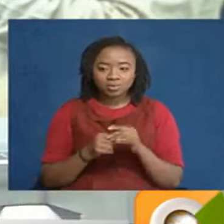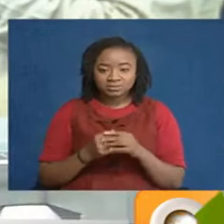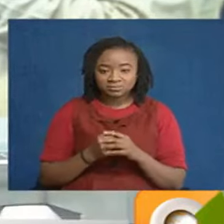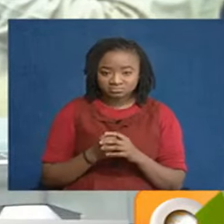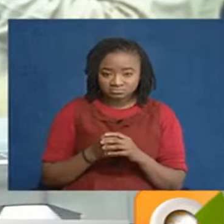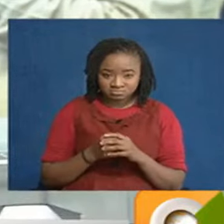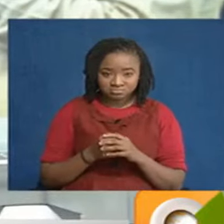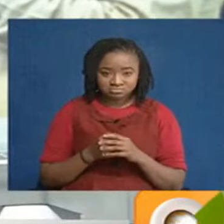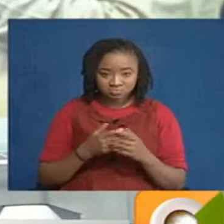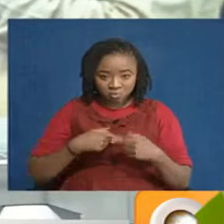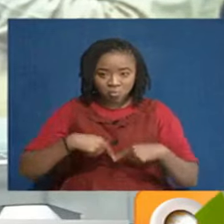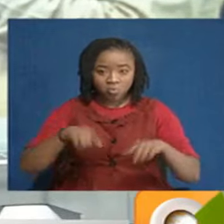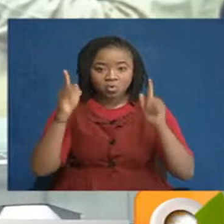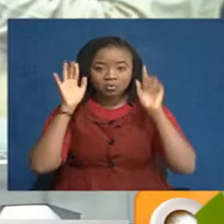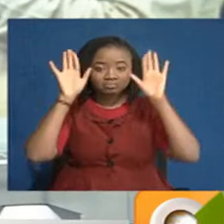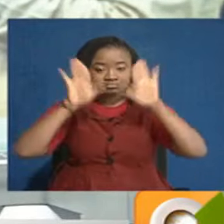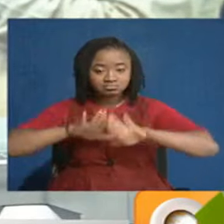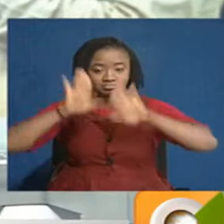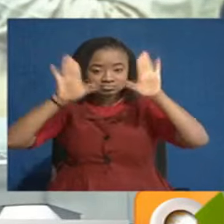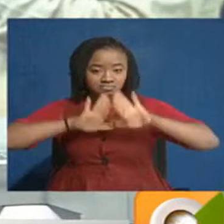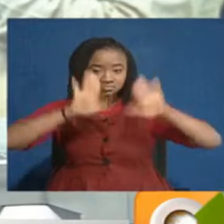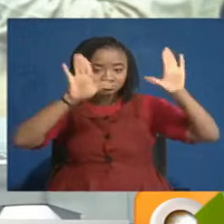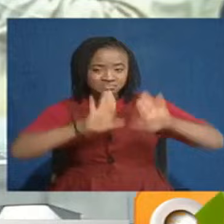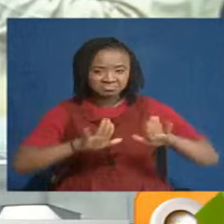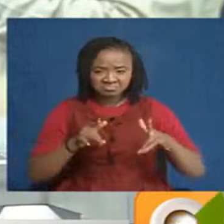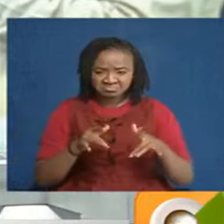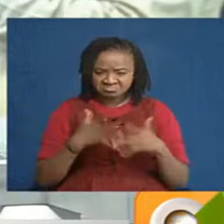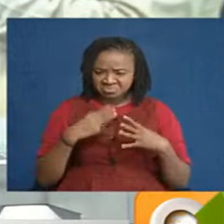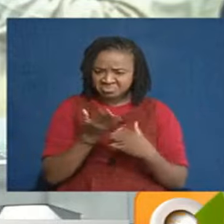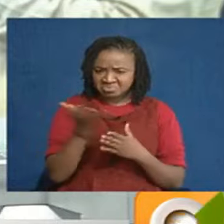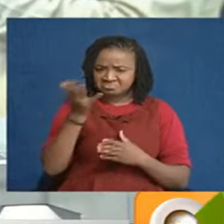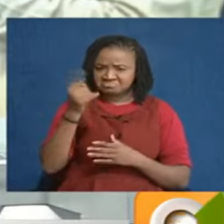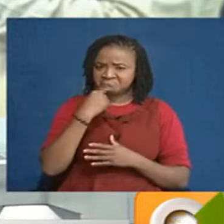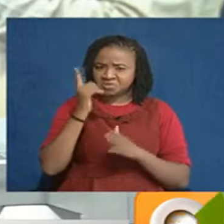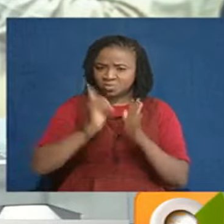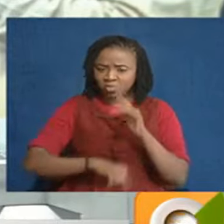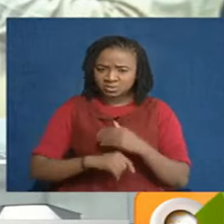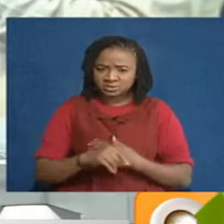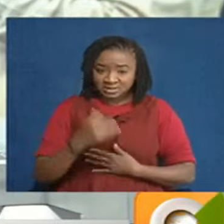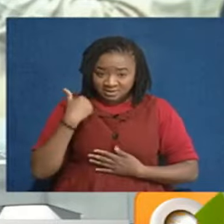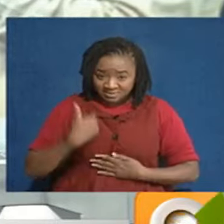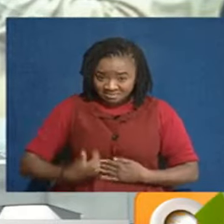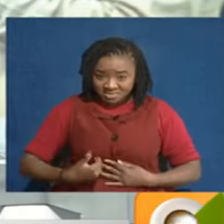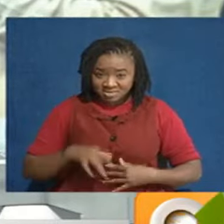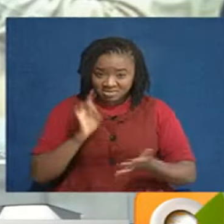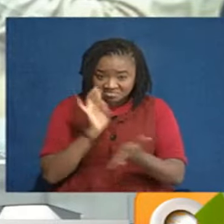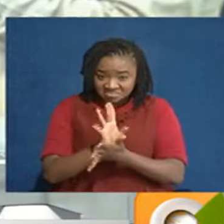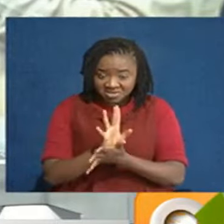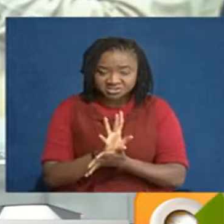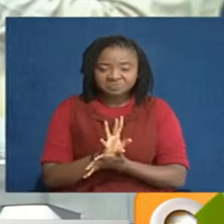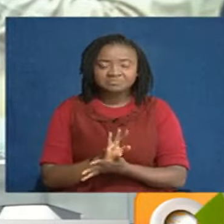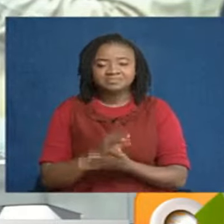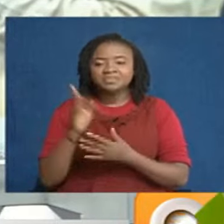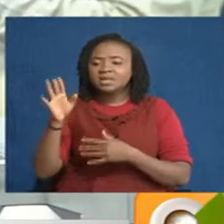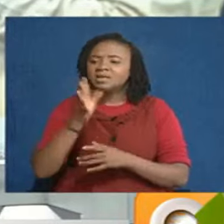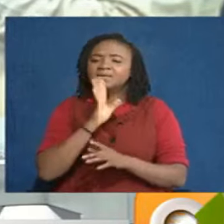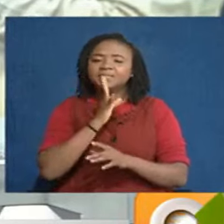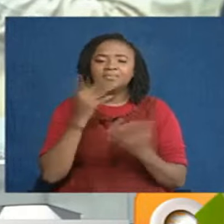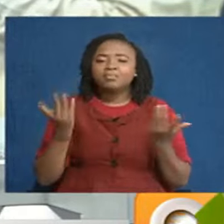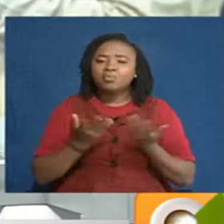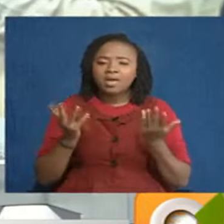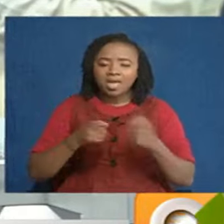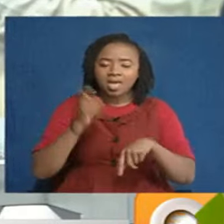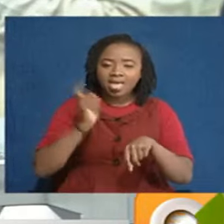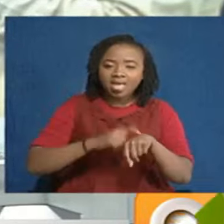his campaign against impeachment, touring Kirinyaga, Embu and Meru counties, where he told residents that some of